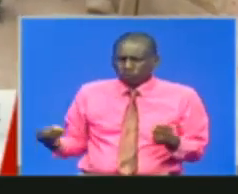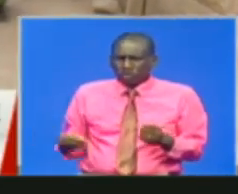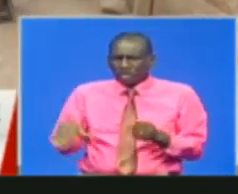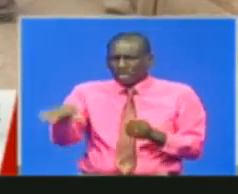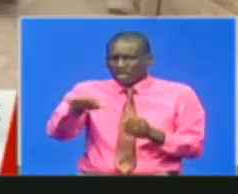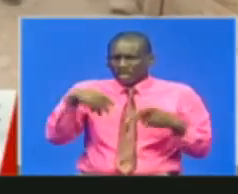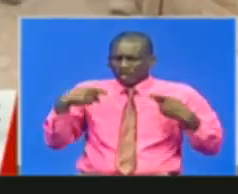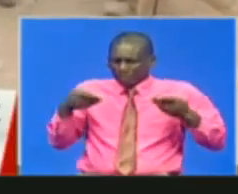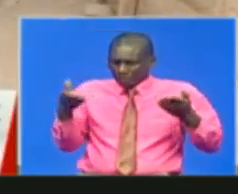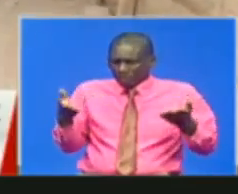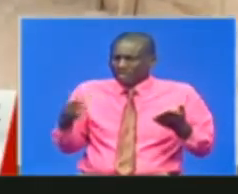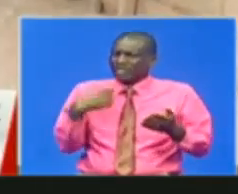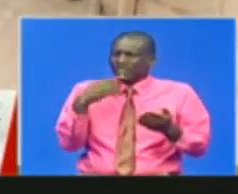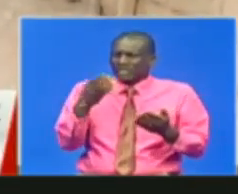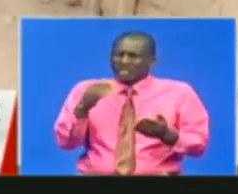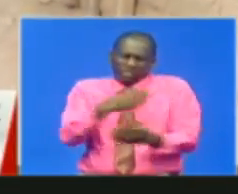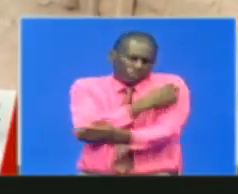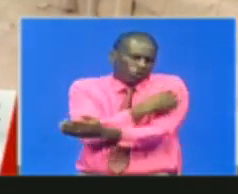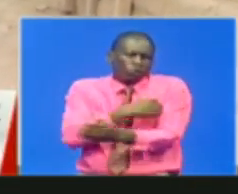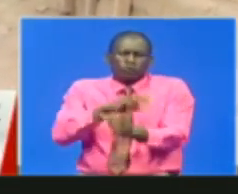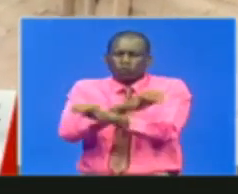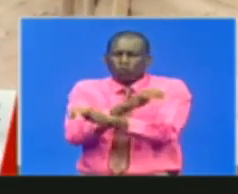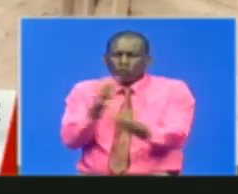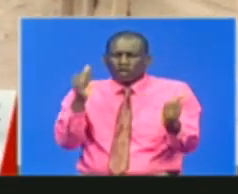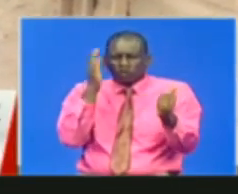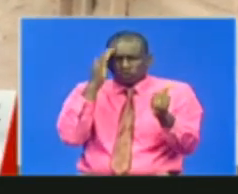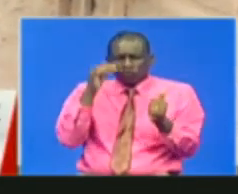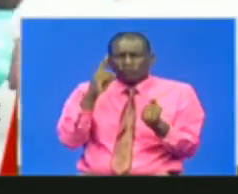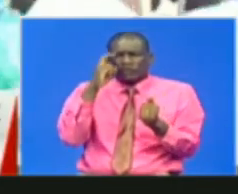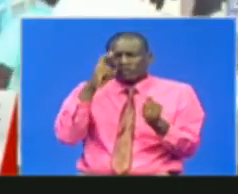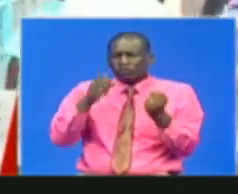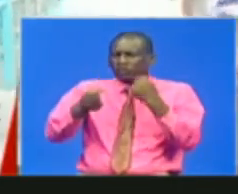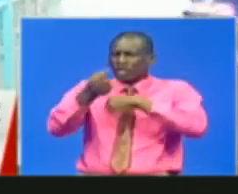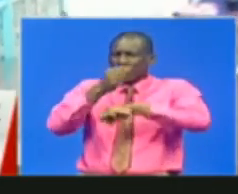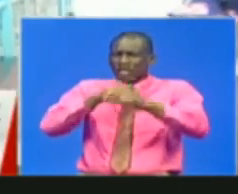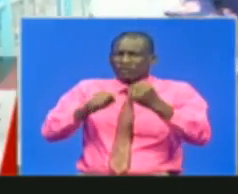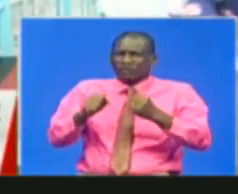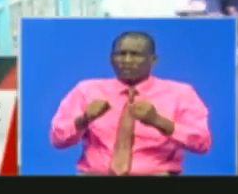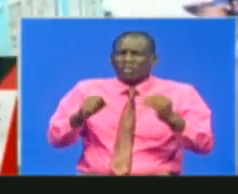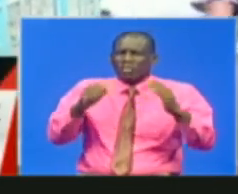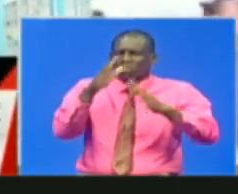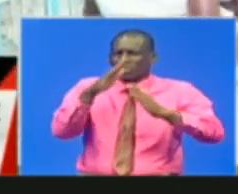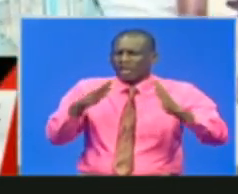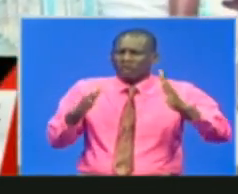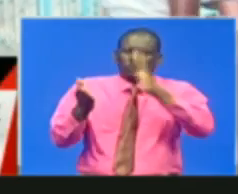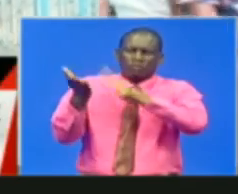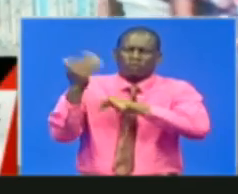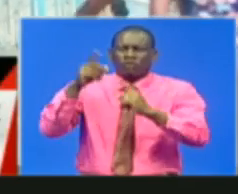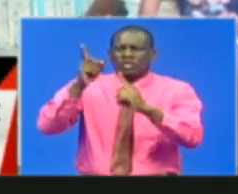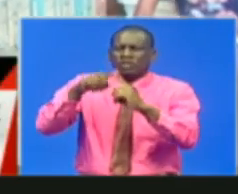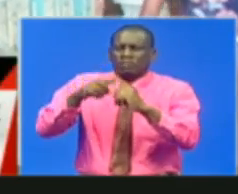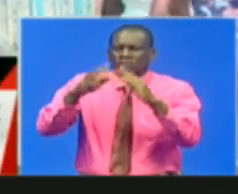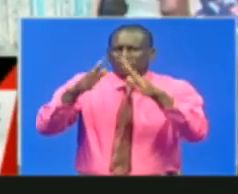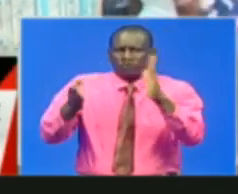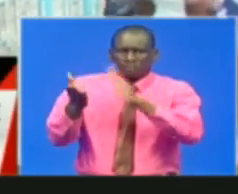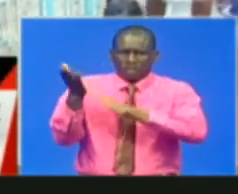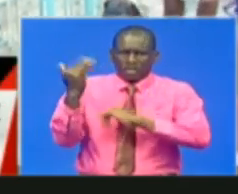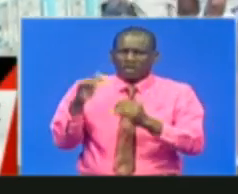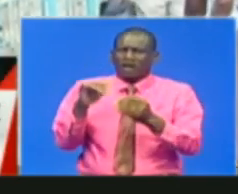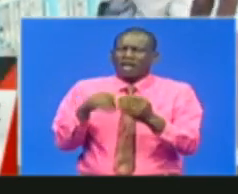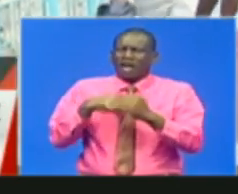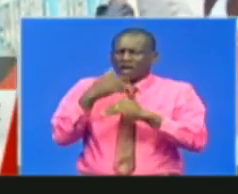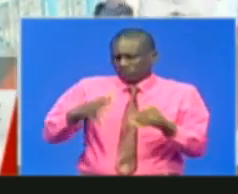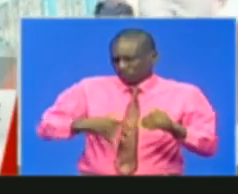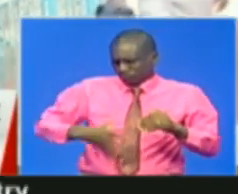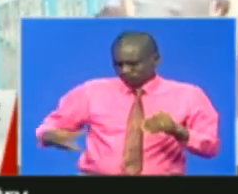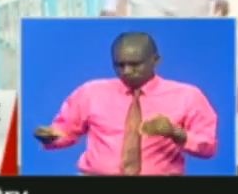Residents here say the clinic is well known for suspicious activities. Nyumba iko hapa nyuma hii ya mabati. Hapo ndio mahali wakisata wa